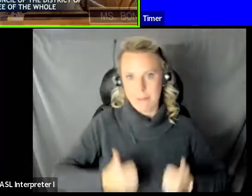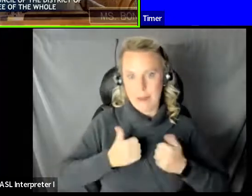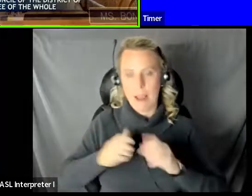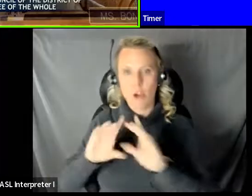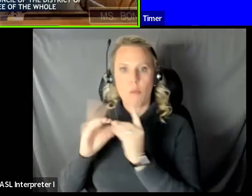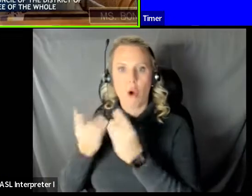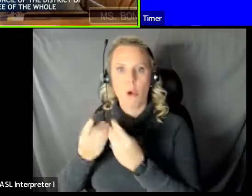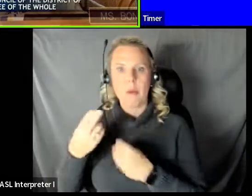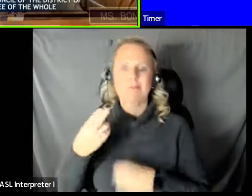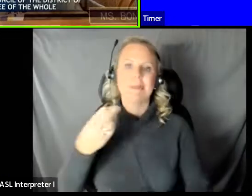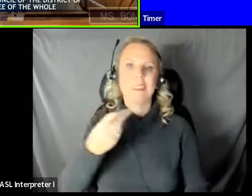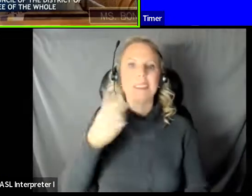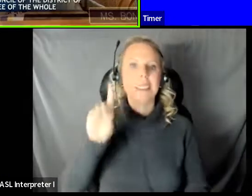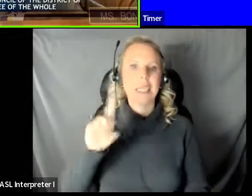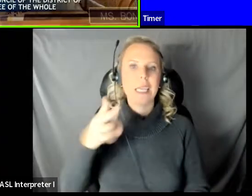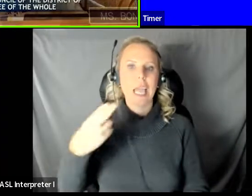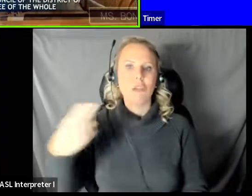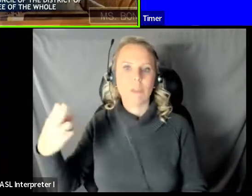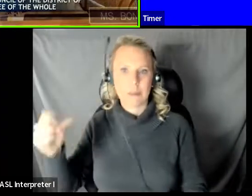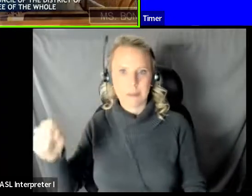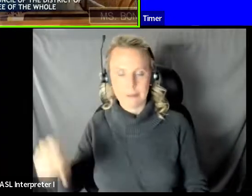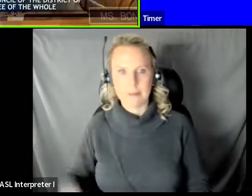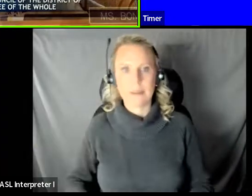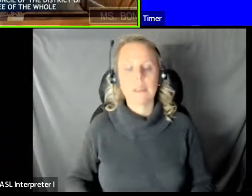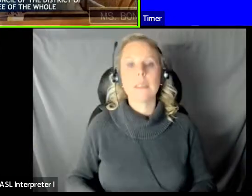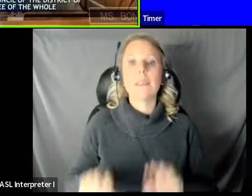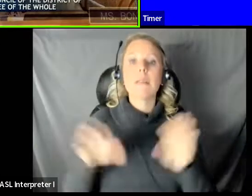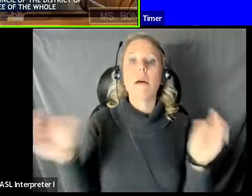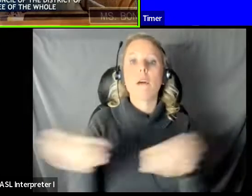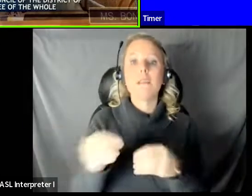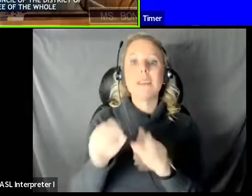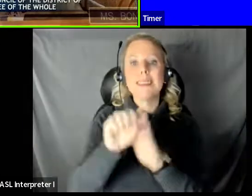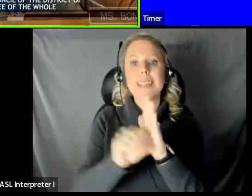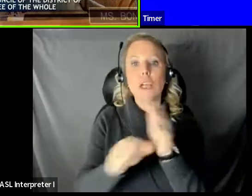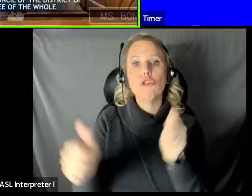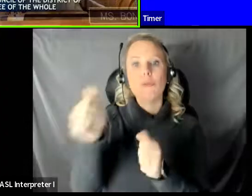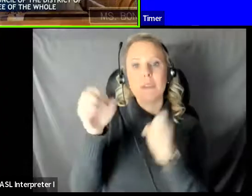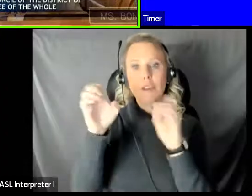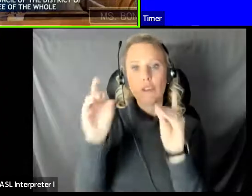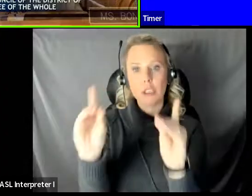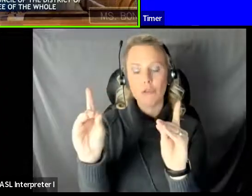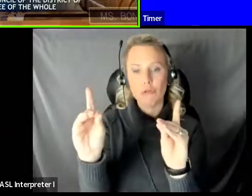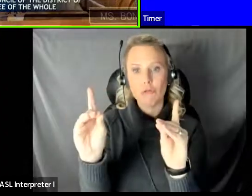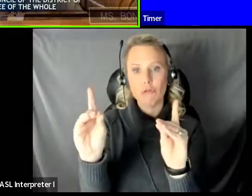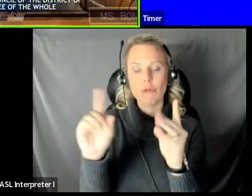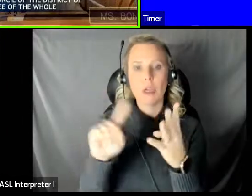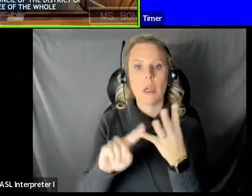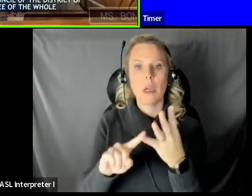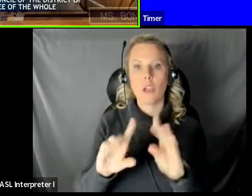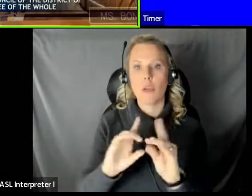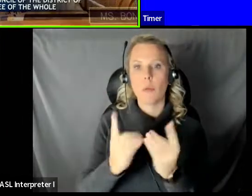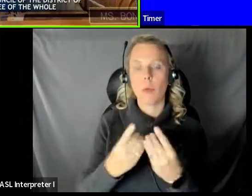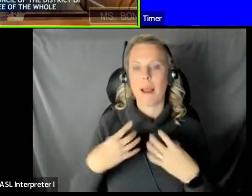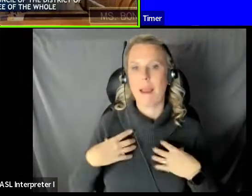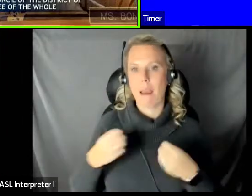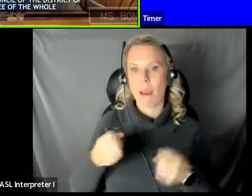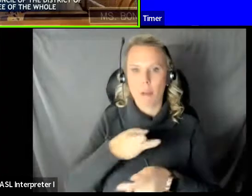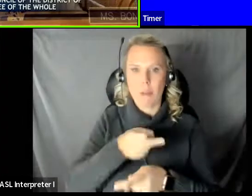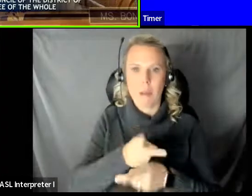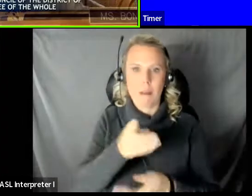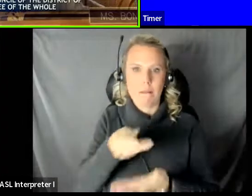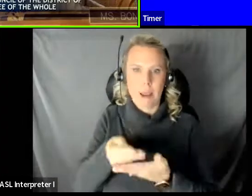Human Services, the Office of the State Superintendent on Education, and the Department of Healthcare